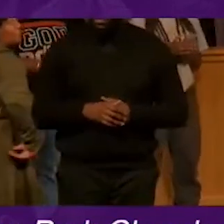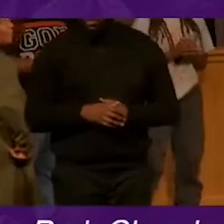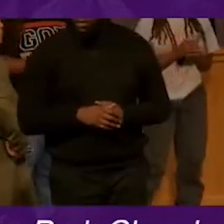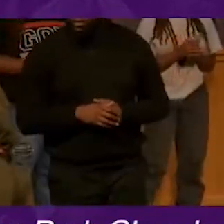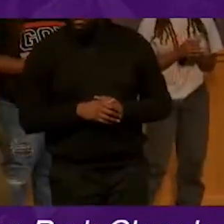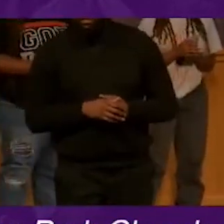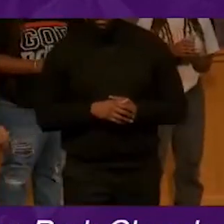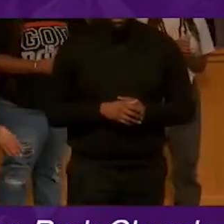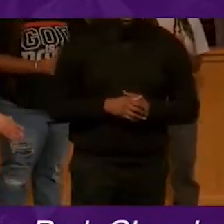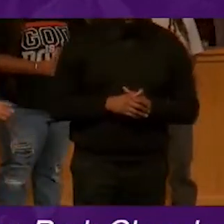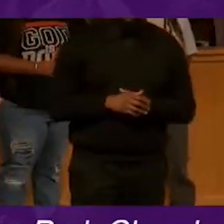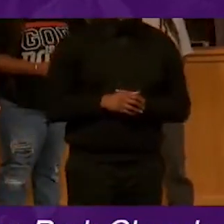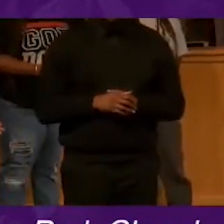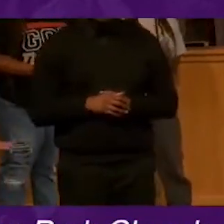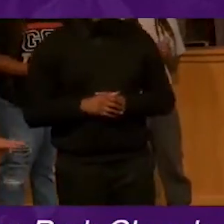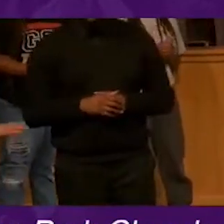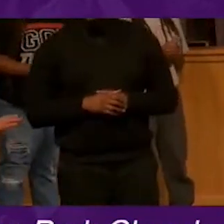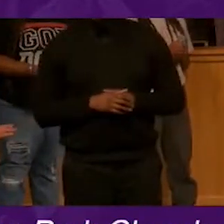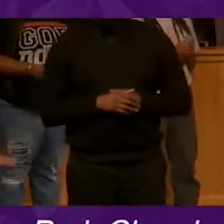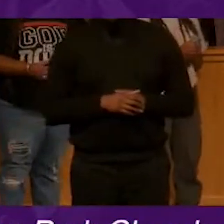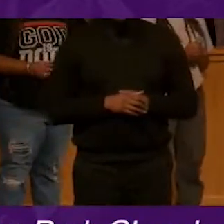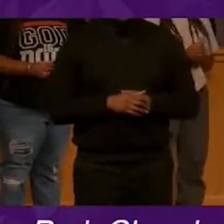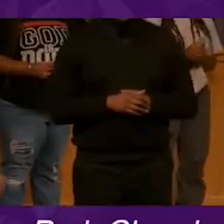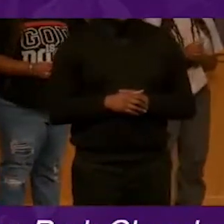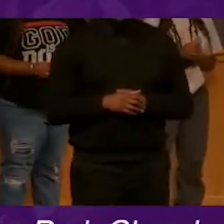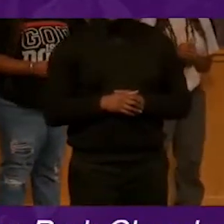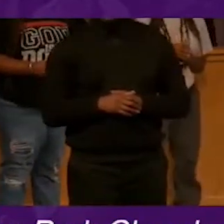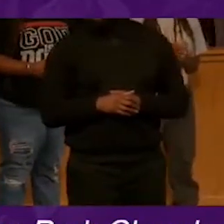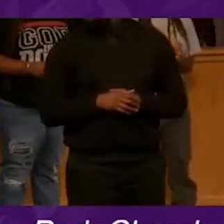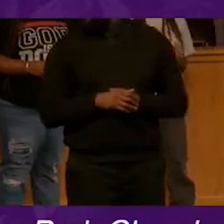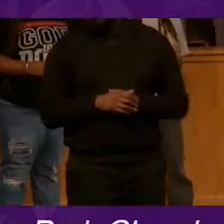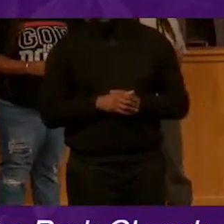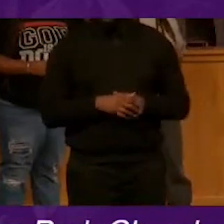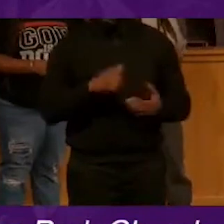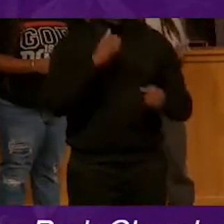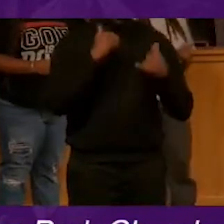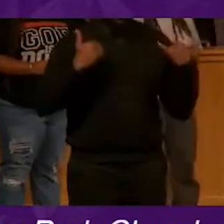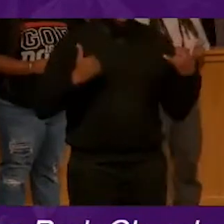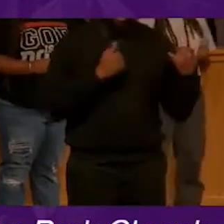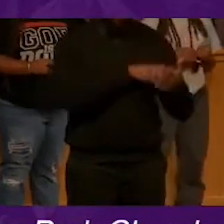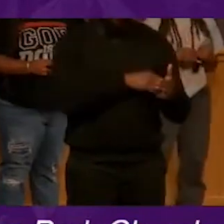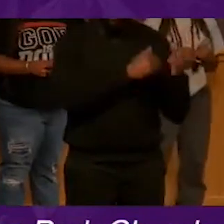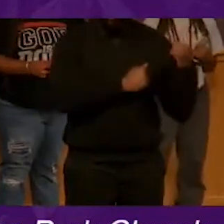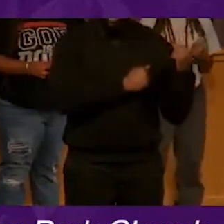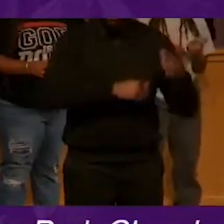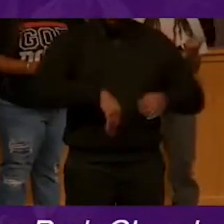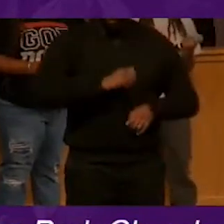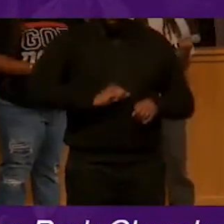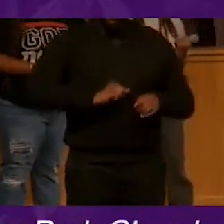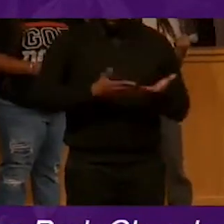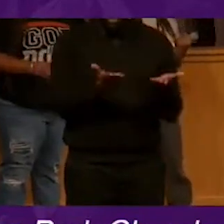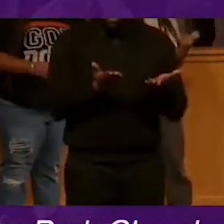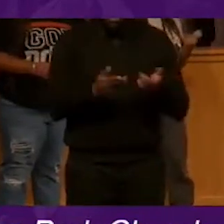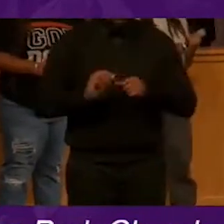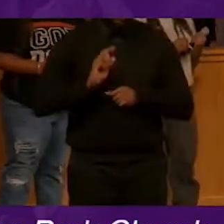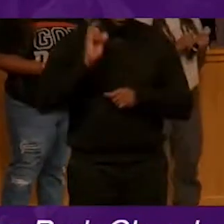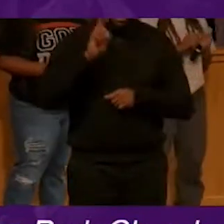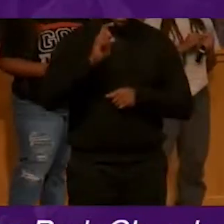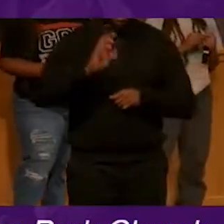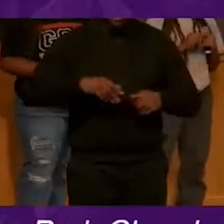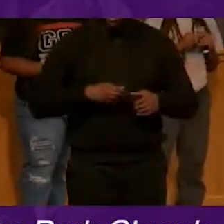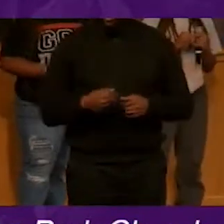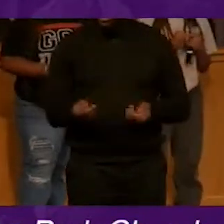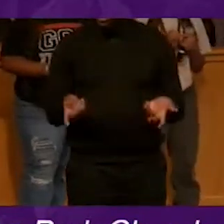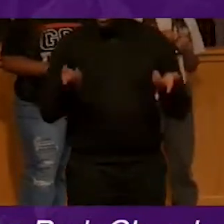They're singing about the power of God and how the power of God is able to supply the needs that I have. And the needs that